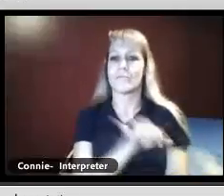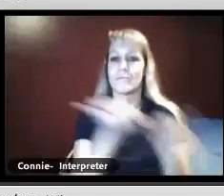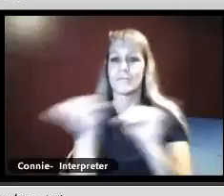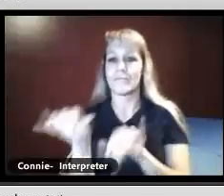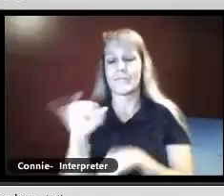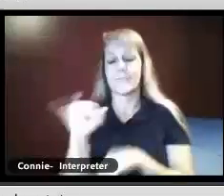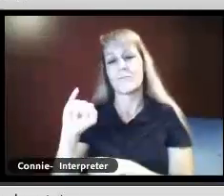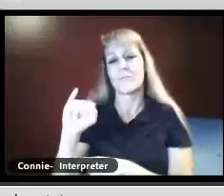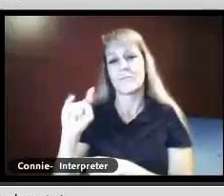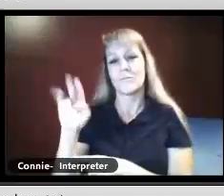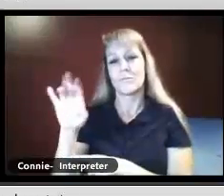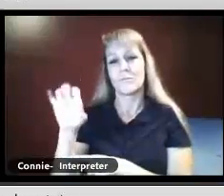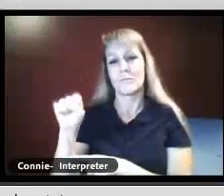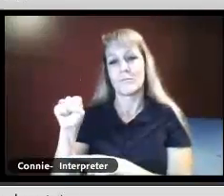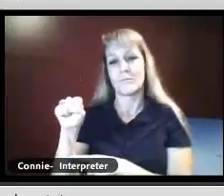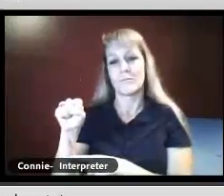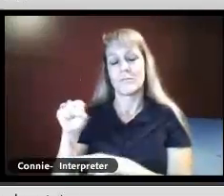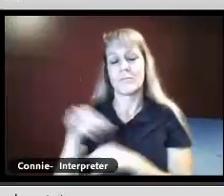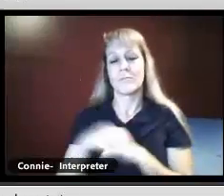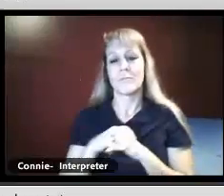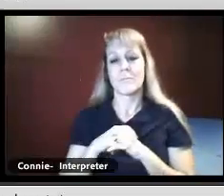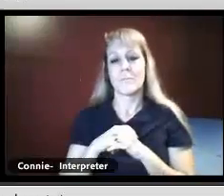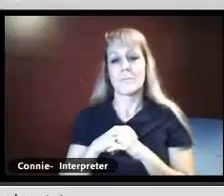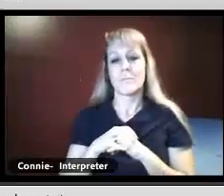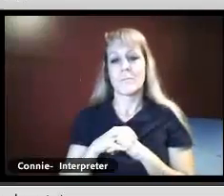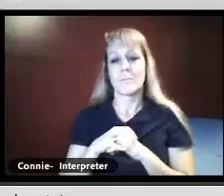but a